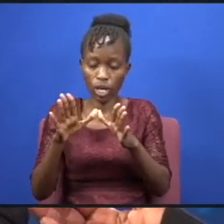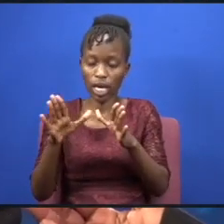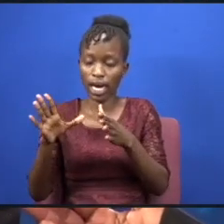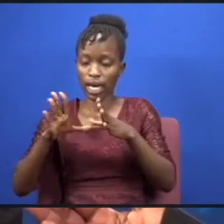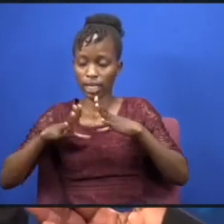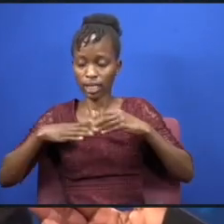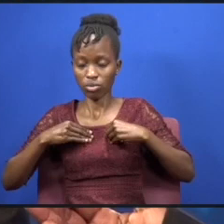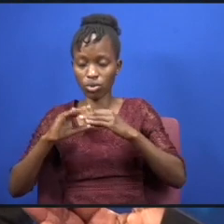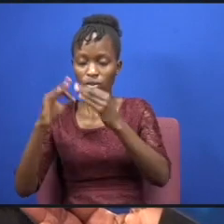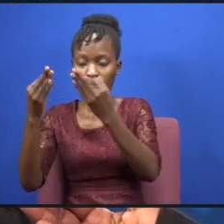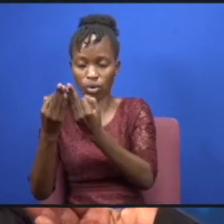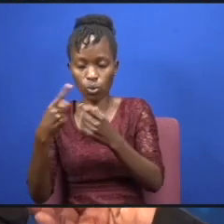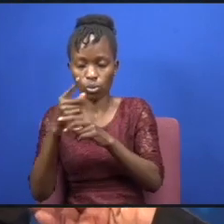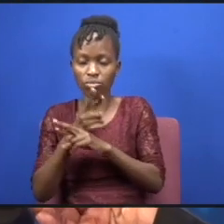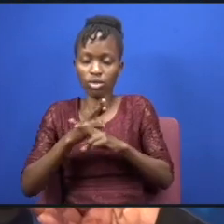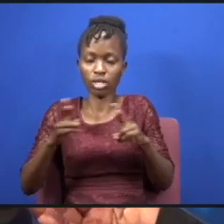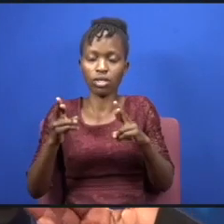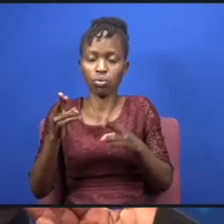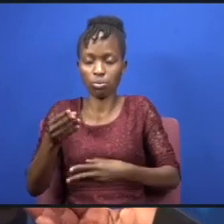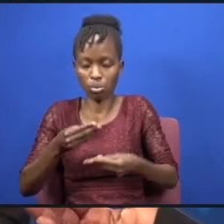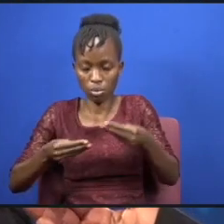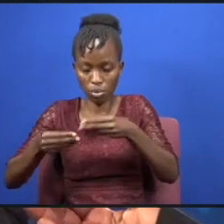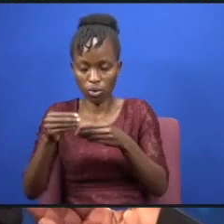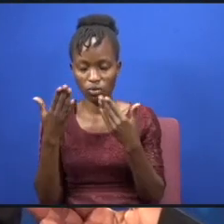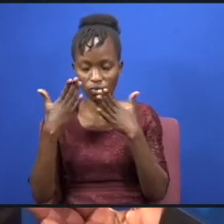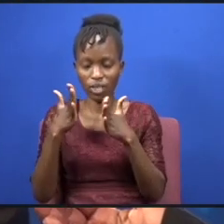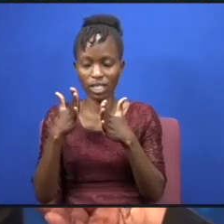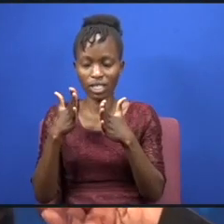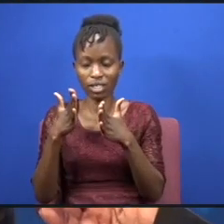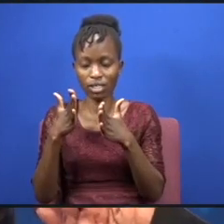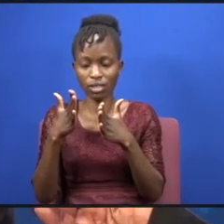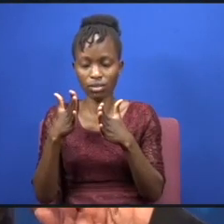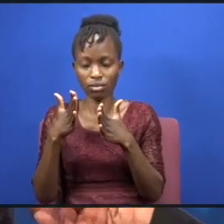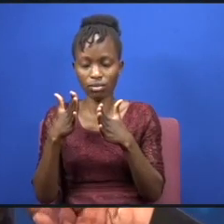been redeemed. We have been bought, O God, transferred out